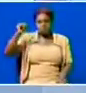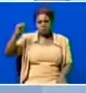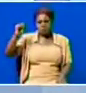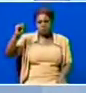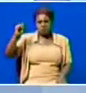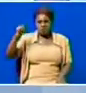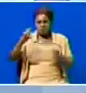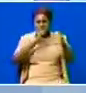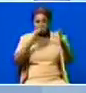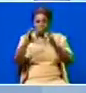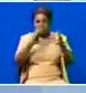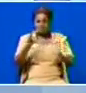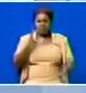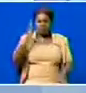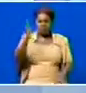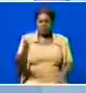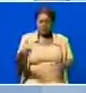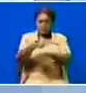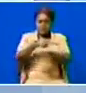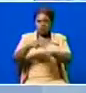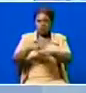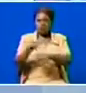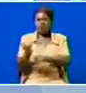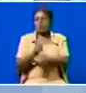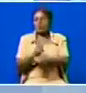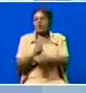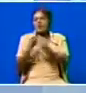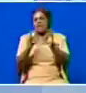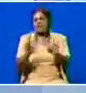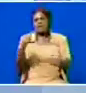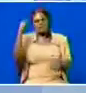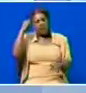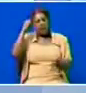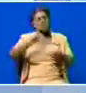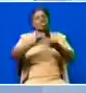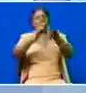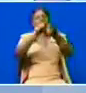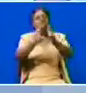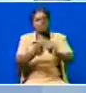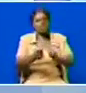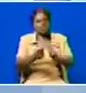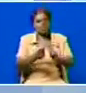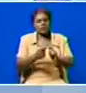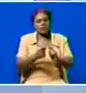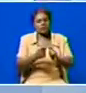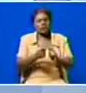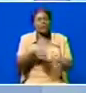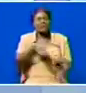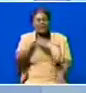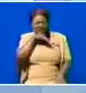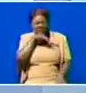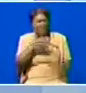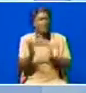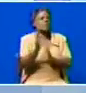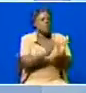will communicate directly to the nation when and if he changes that position. But just what is Raila's game